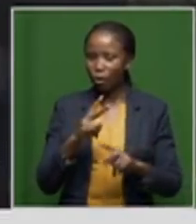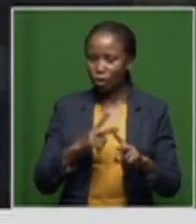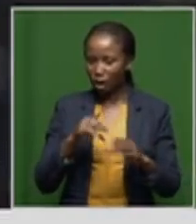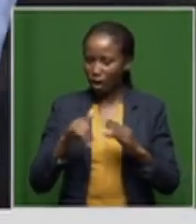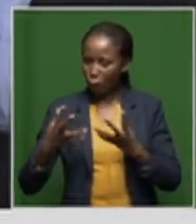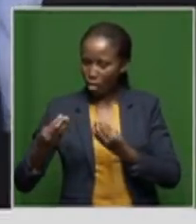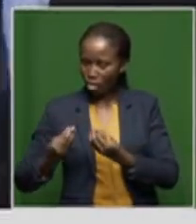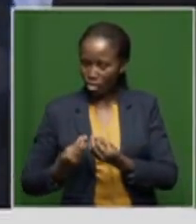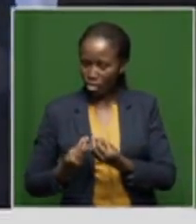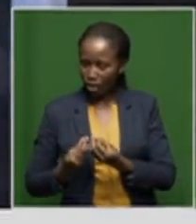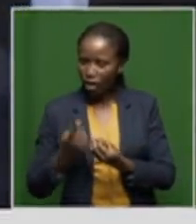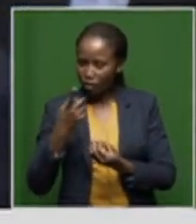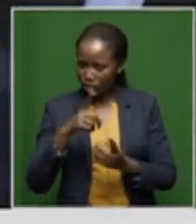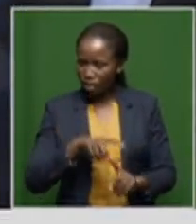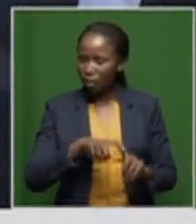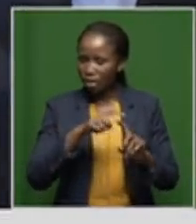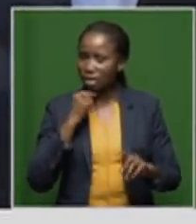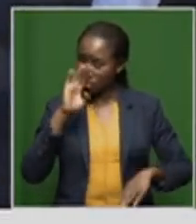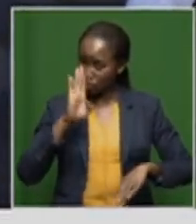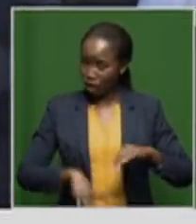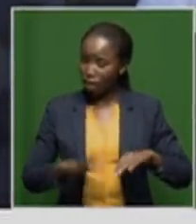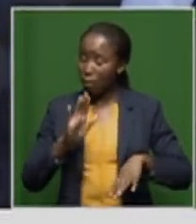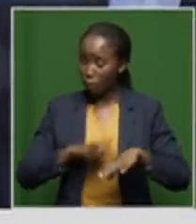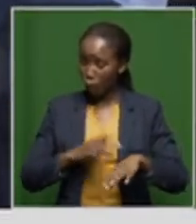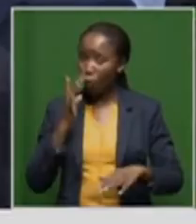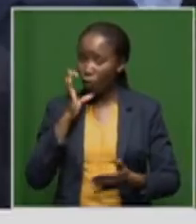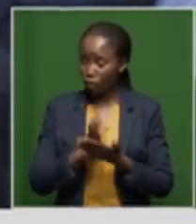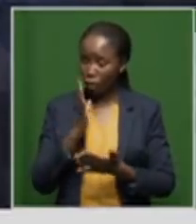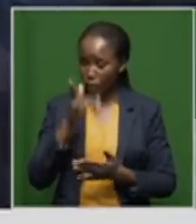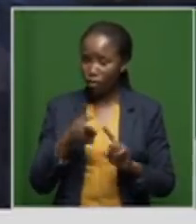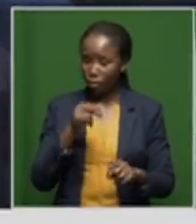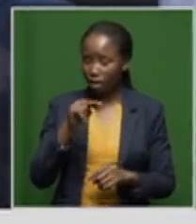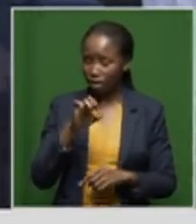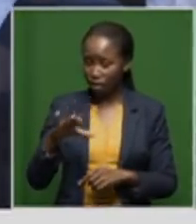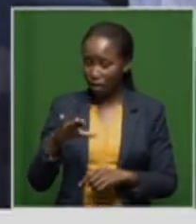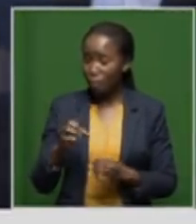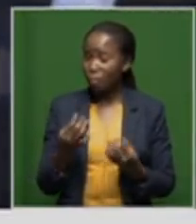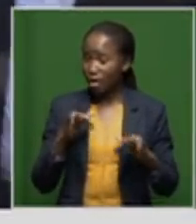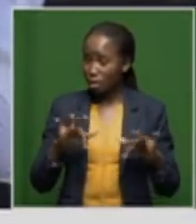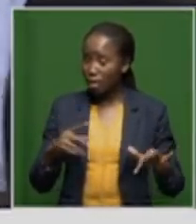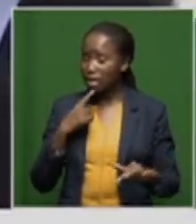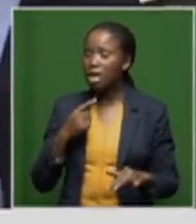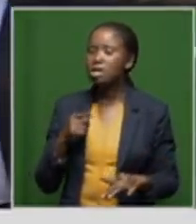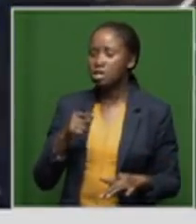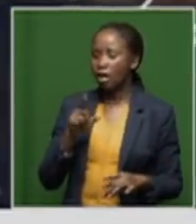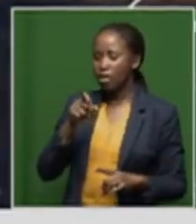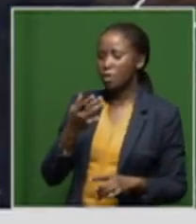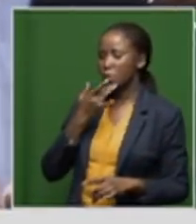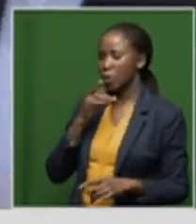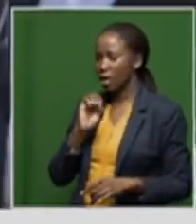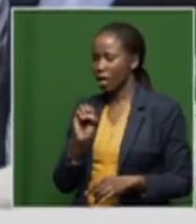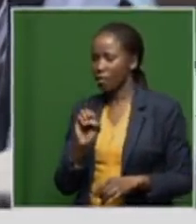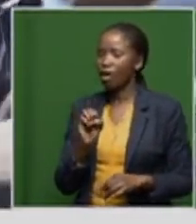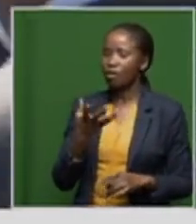with him. He's suspended. More charges can be conferred against him by the ANC NEC. Many people have said that he's being opportunistic